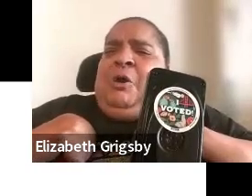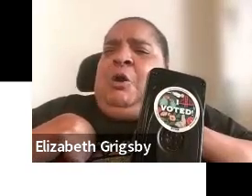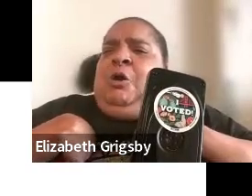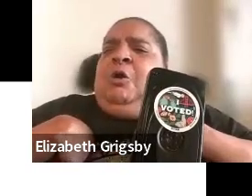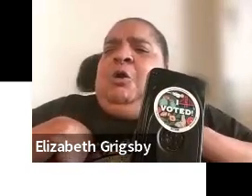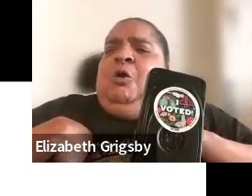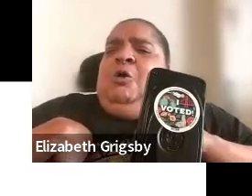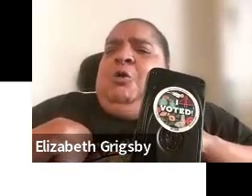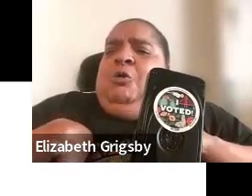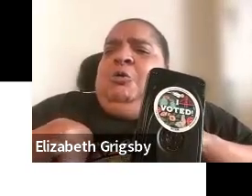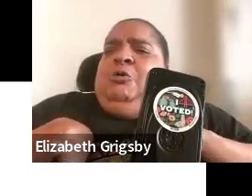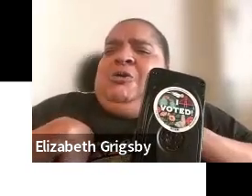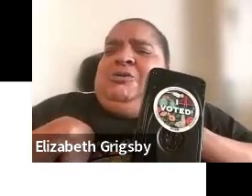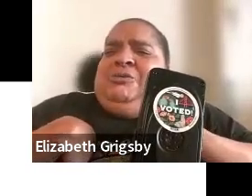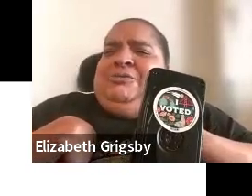Services